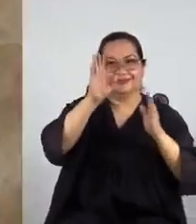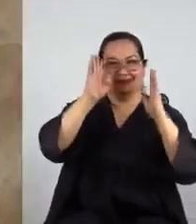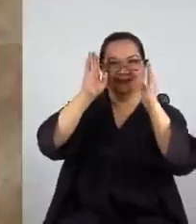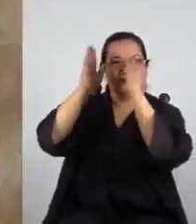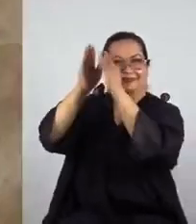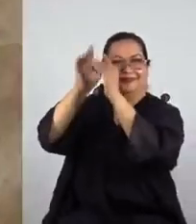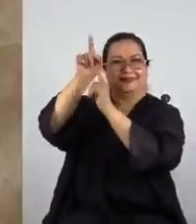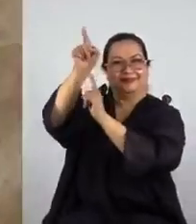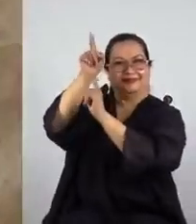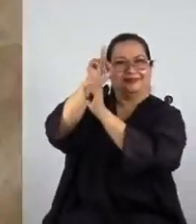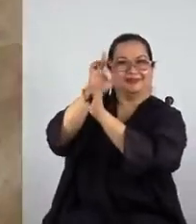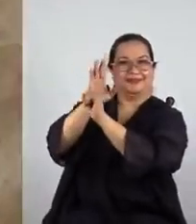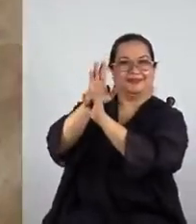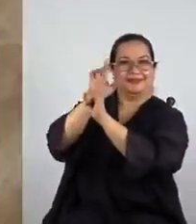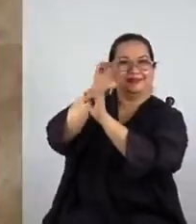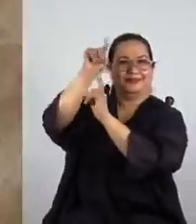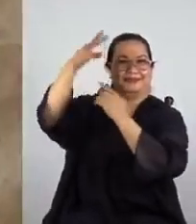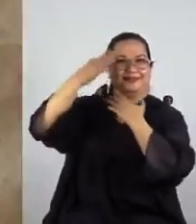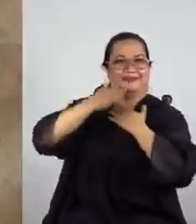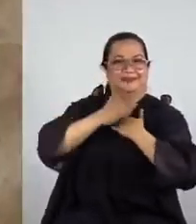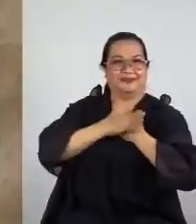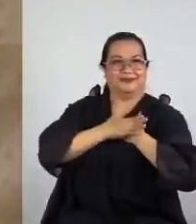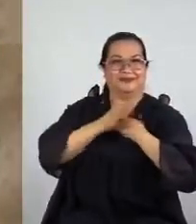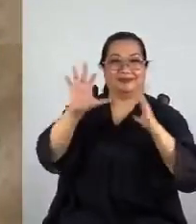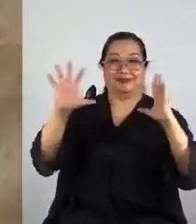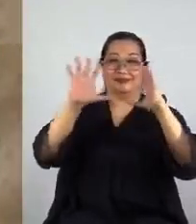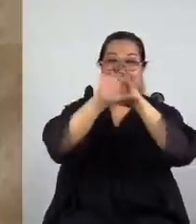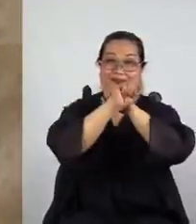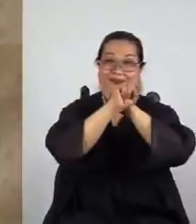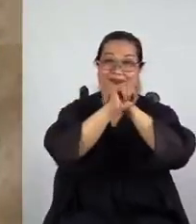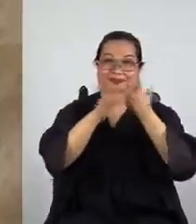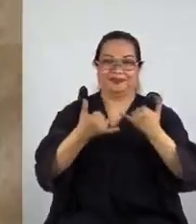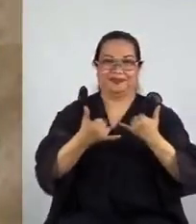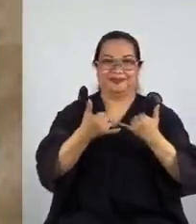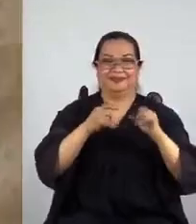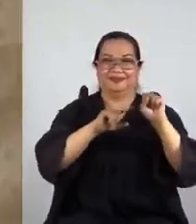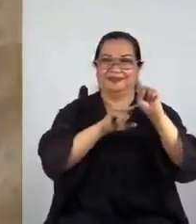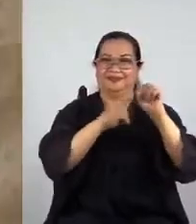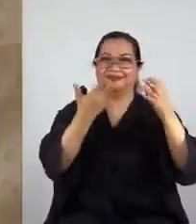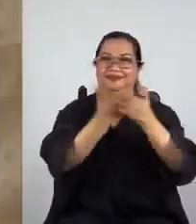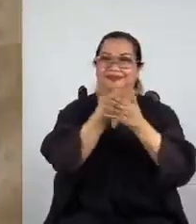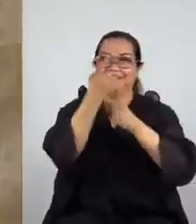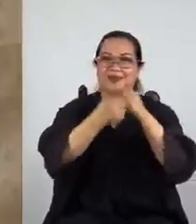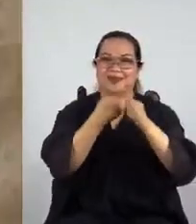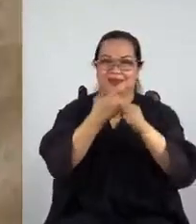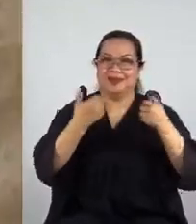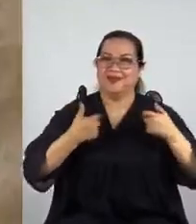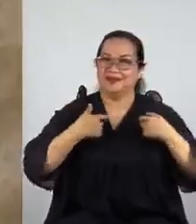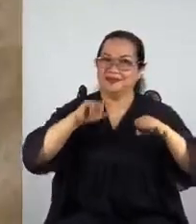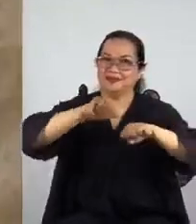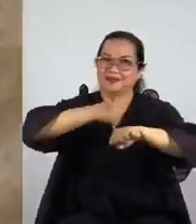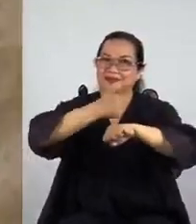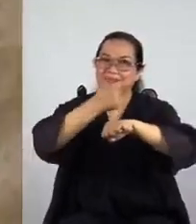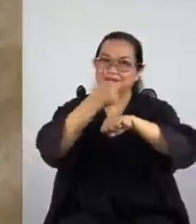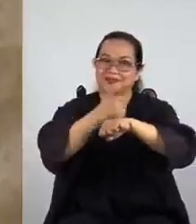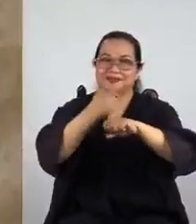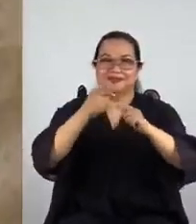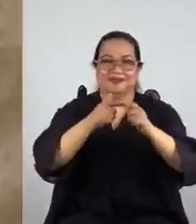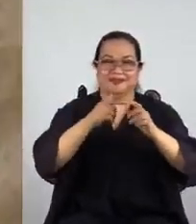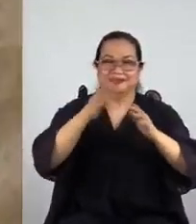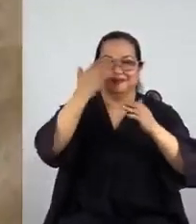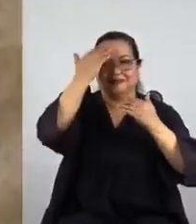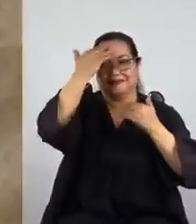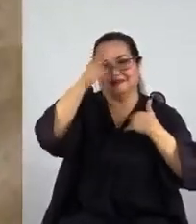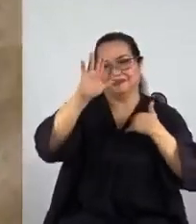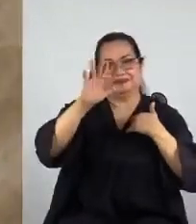eyes on his grace? Let me end. We just started a new year. We do not know with certainty